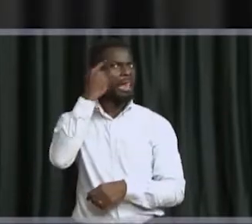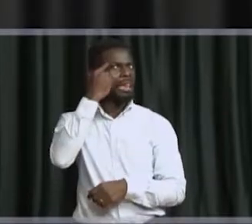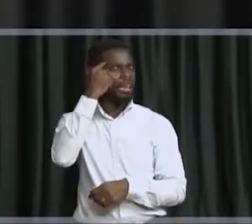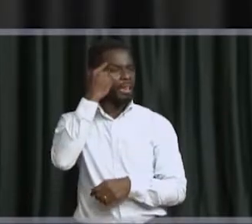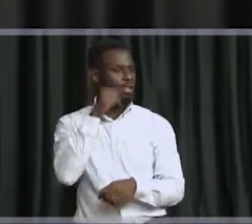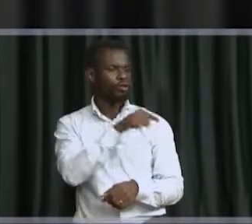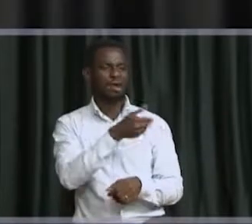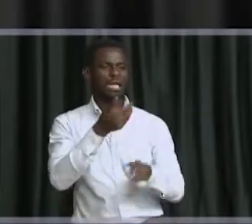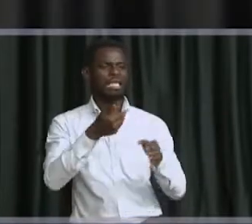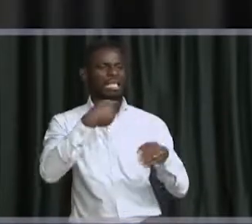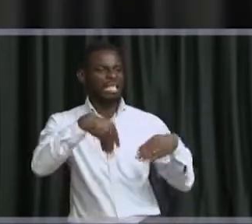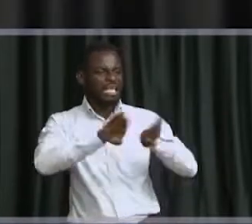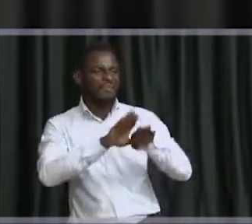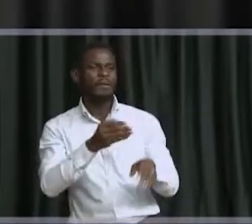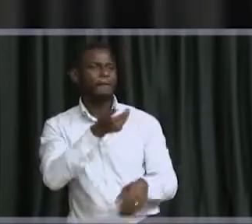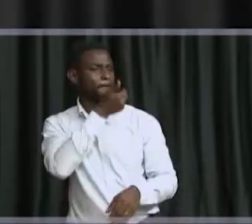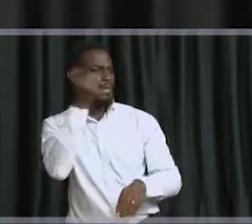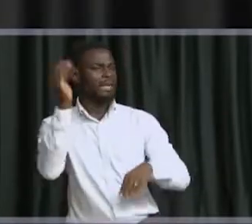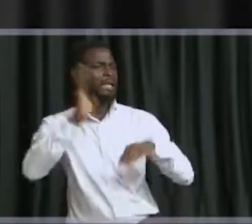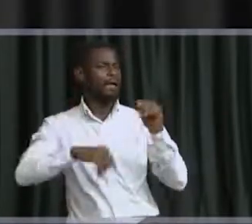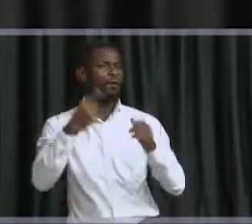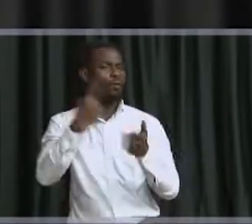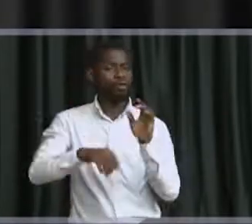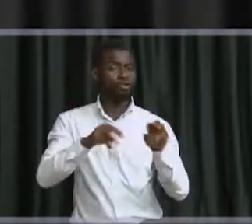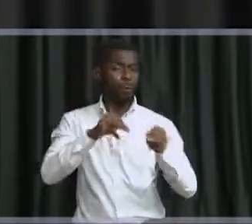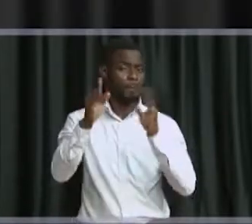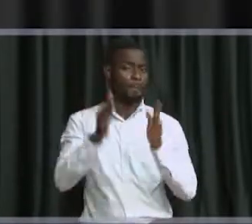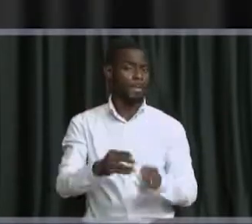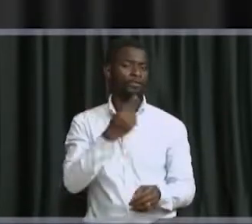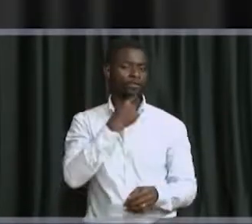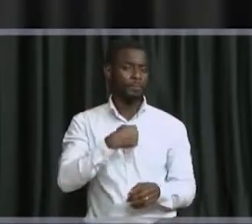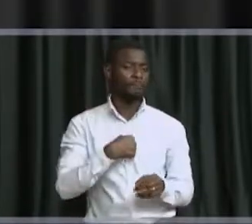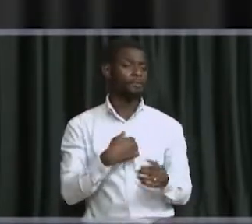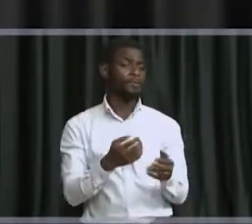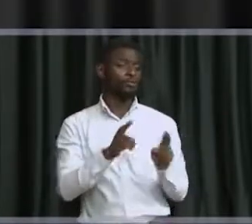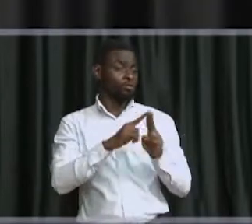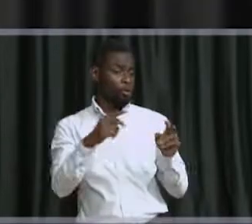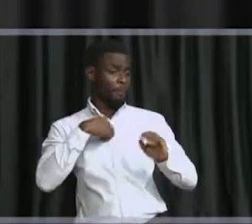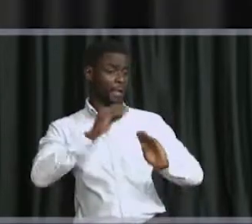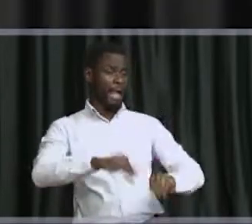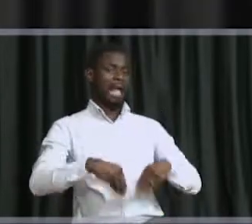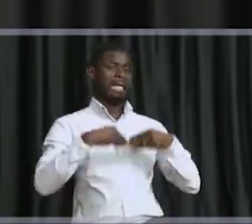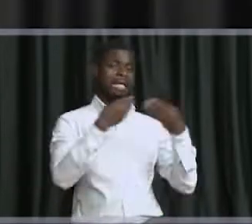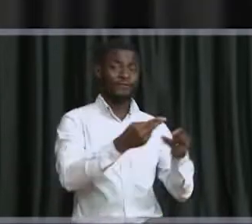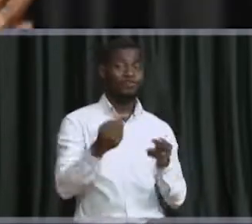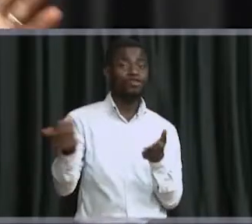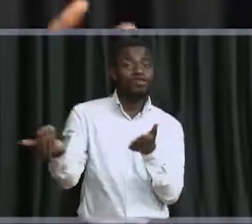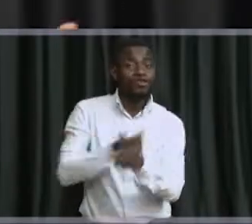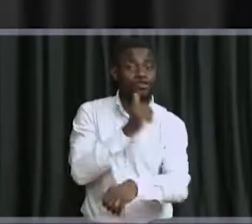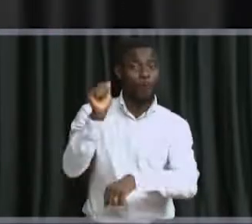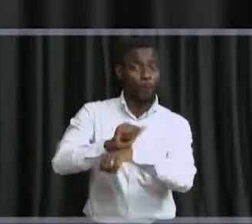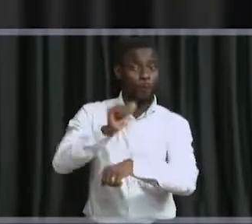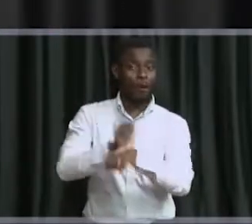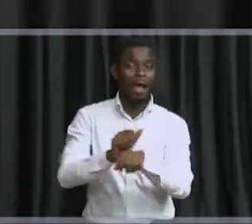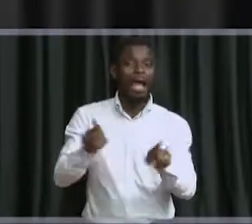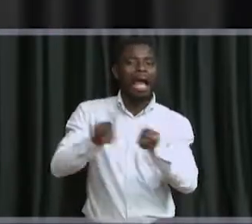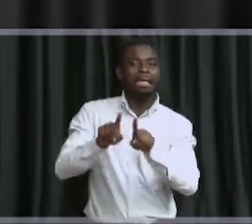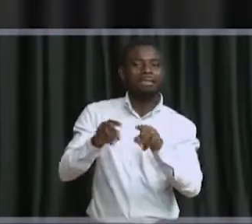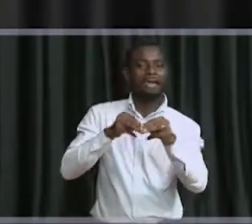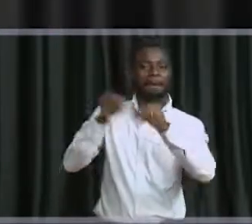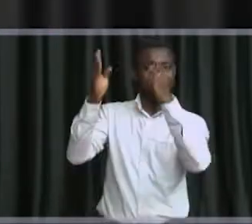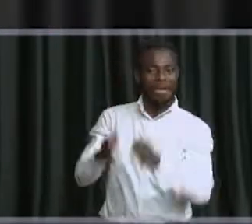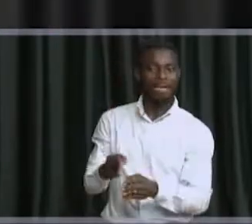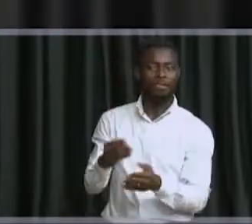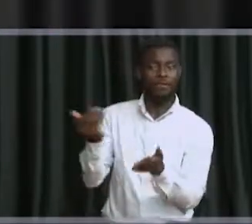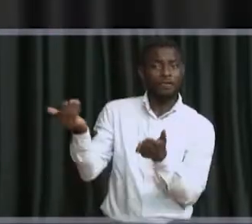umasta mpoo kachere menu afi me imao position fufro se manager ewo branch ke siya yibi